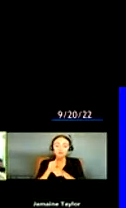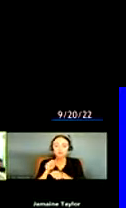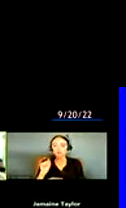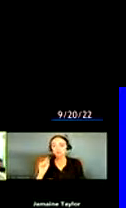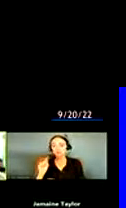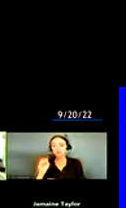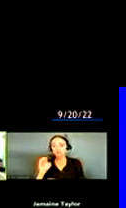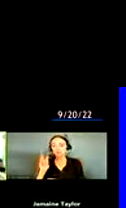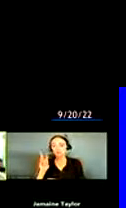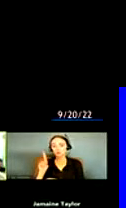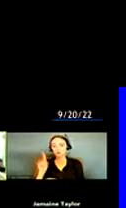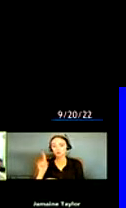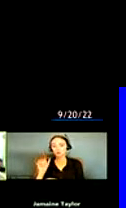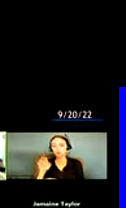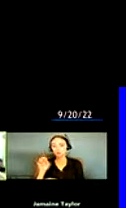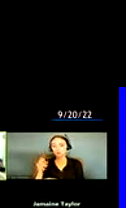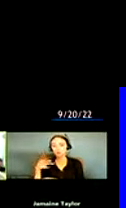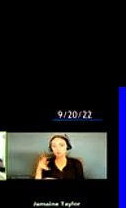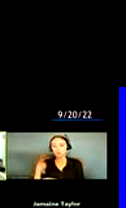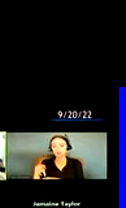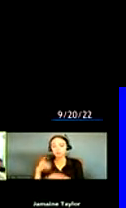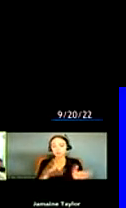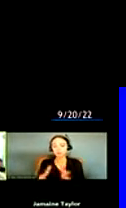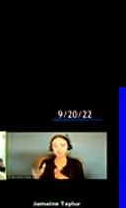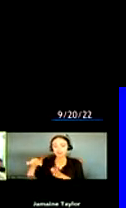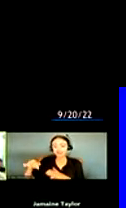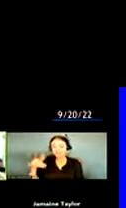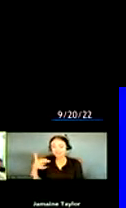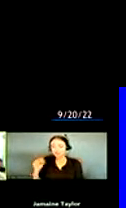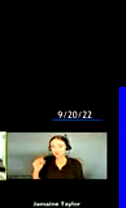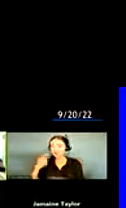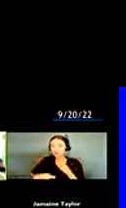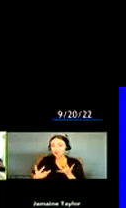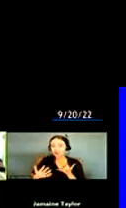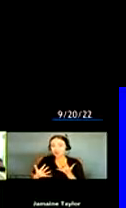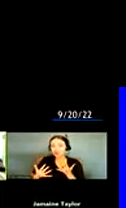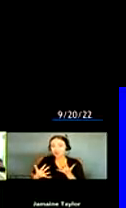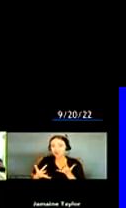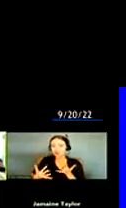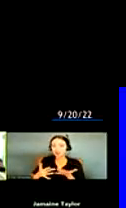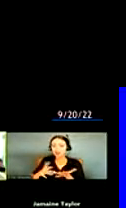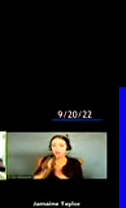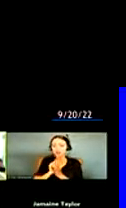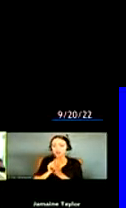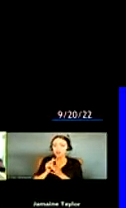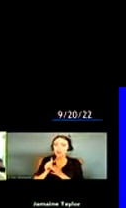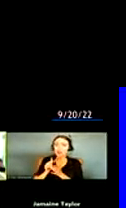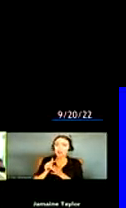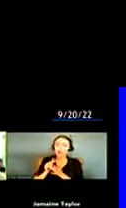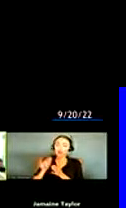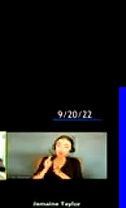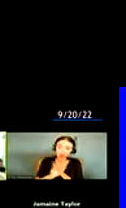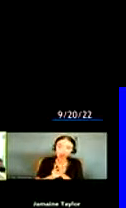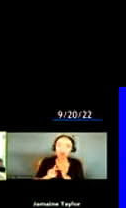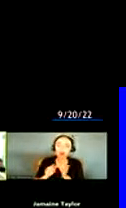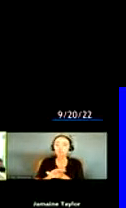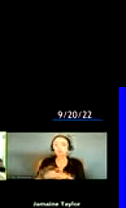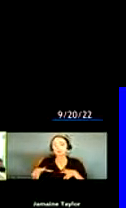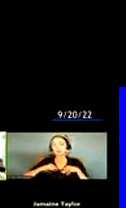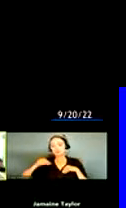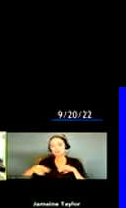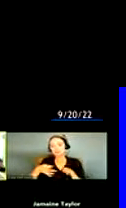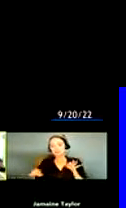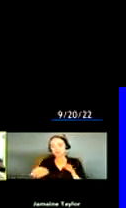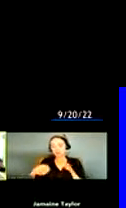due to DOEE this January, we can't wait for that permanent bill to become law to adopt this language. So it's at this time that